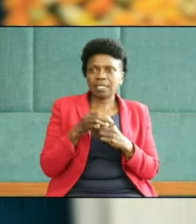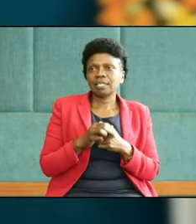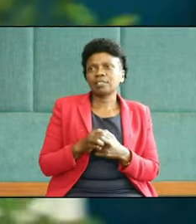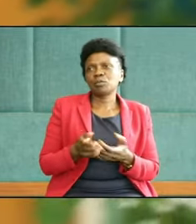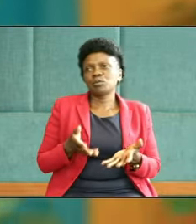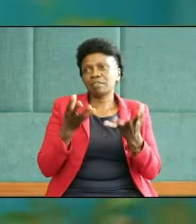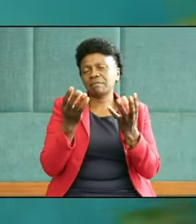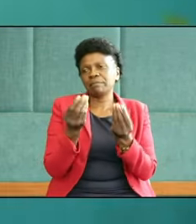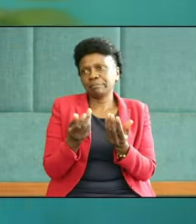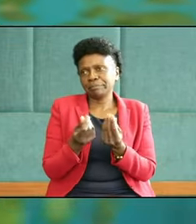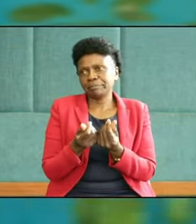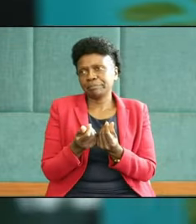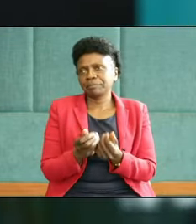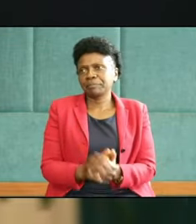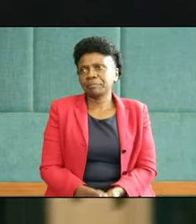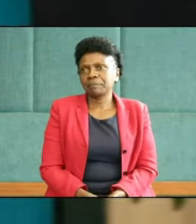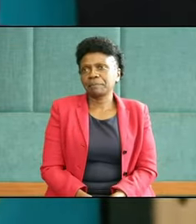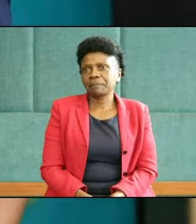Where are the musicians?